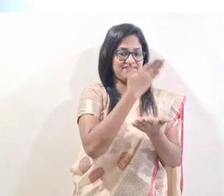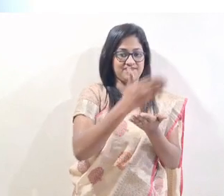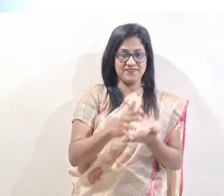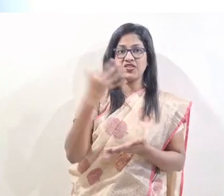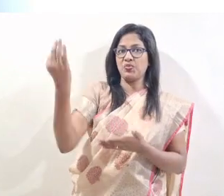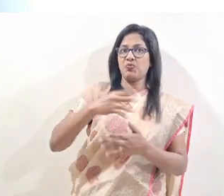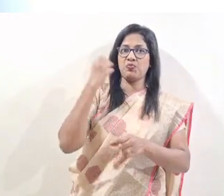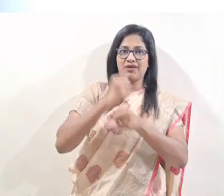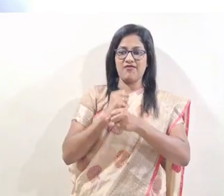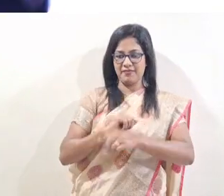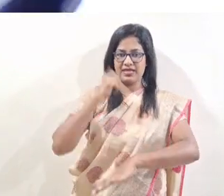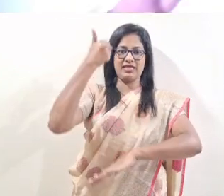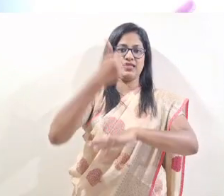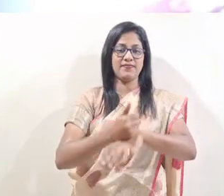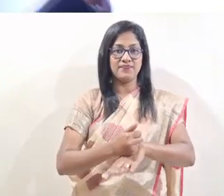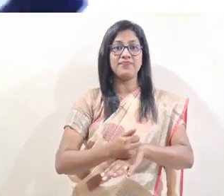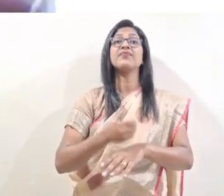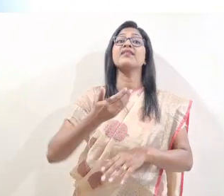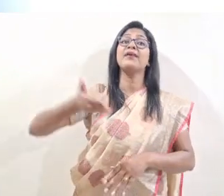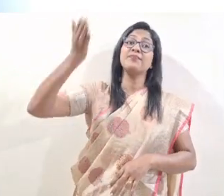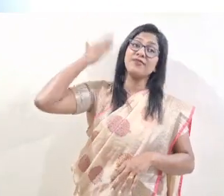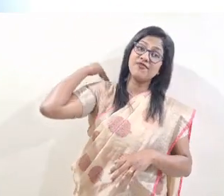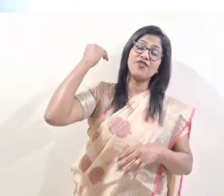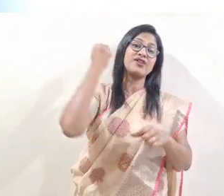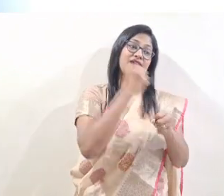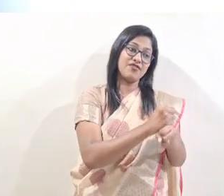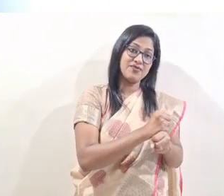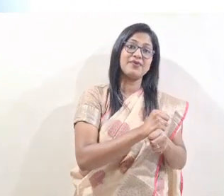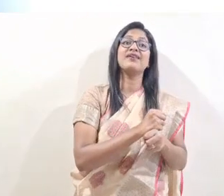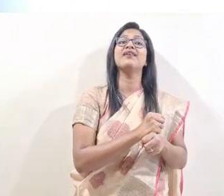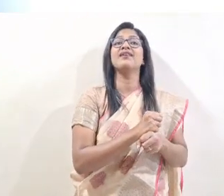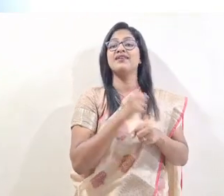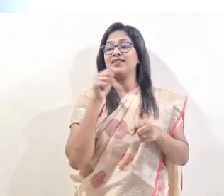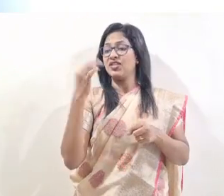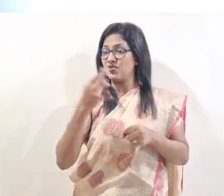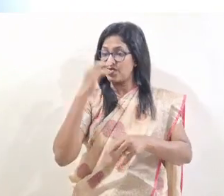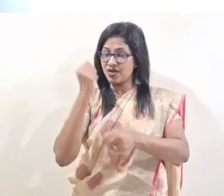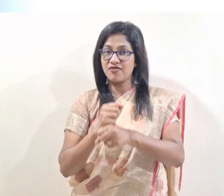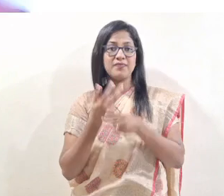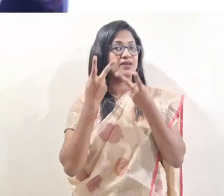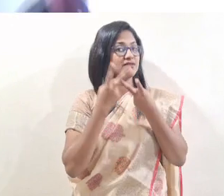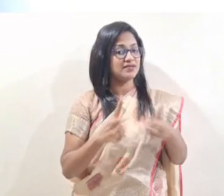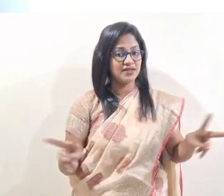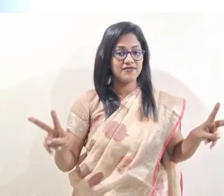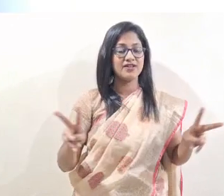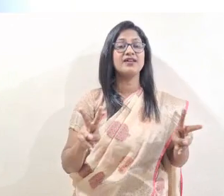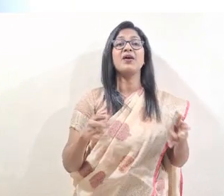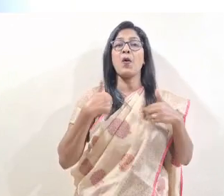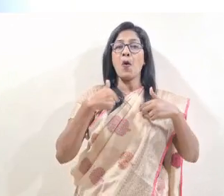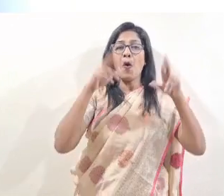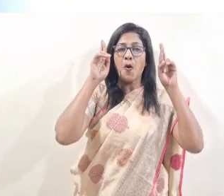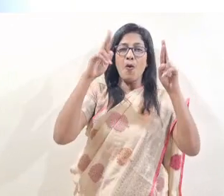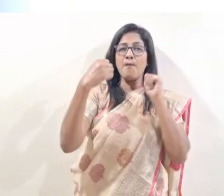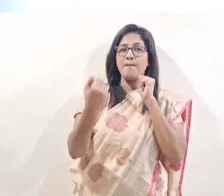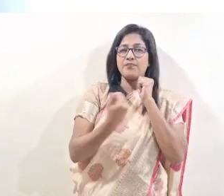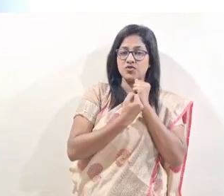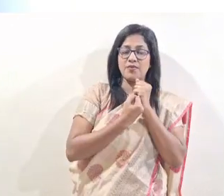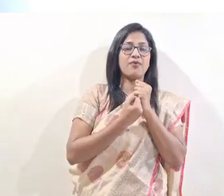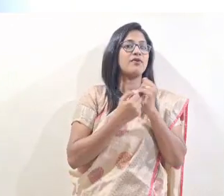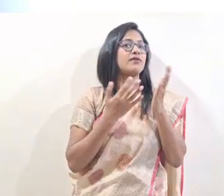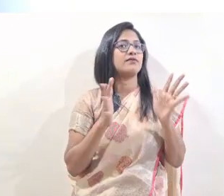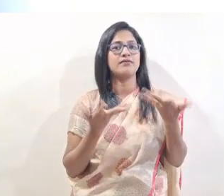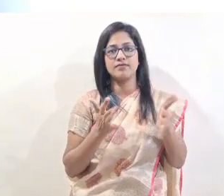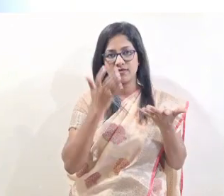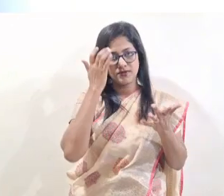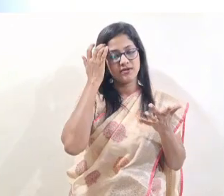government was in place. Then again, previous government and the new governments, they were different. The support, what we were expected, was not